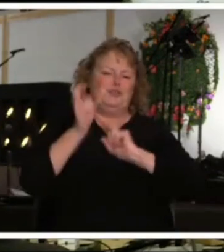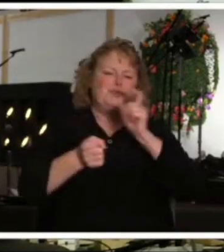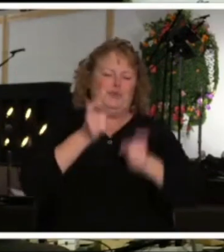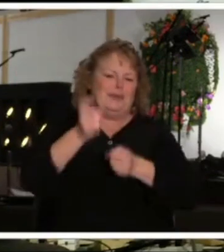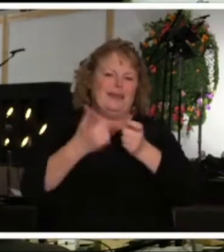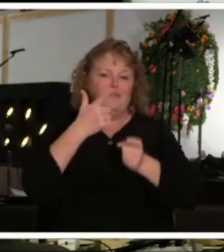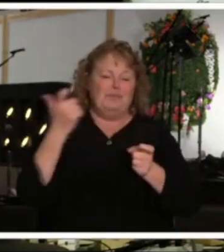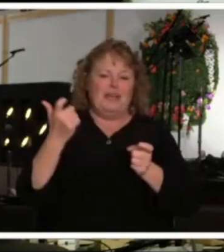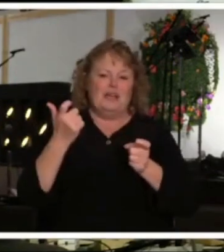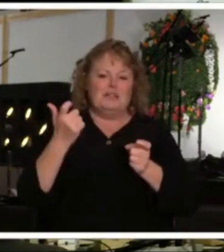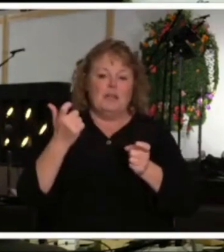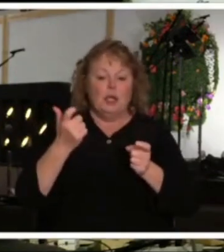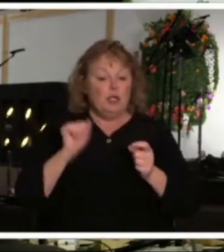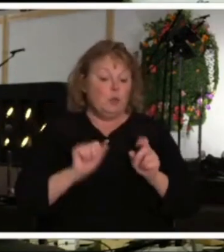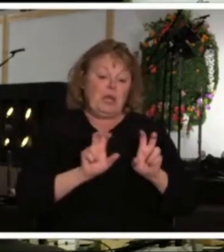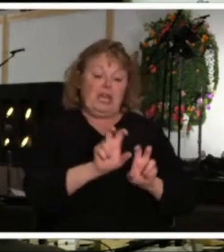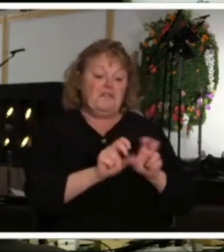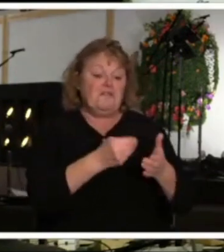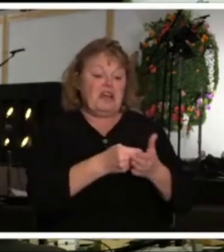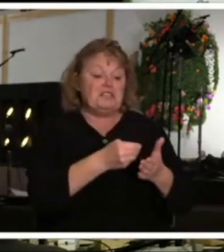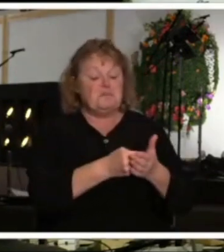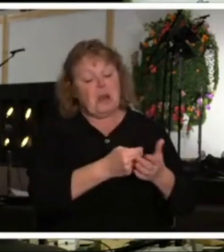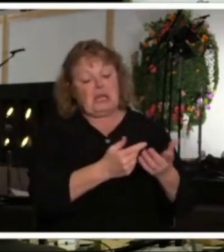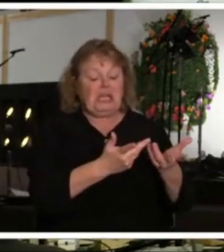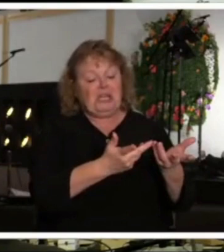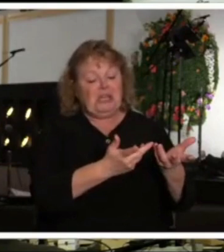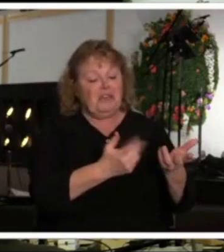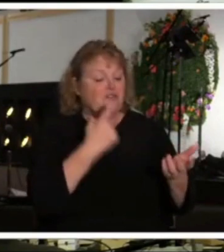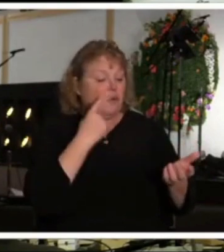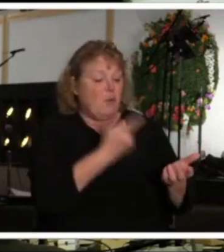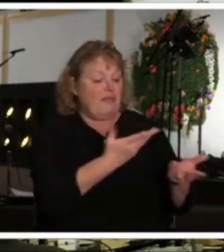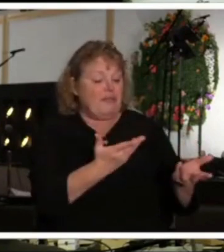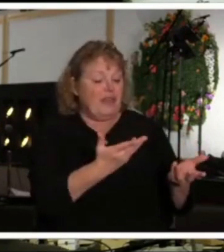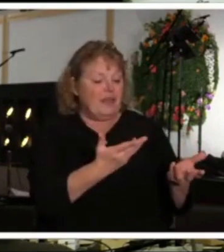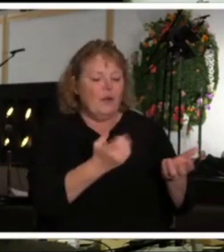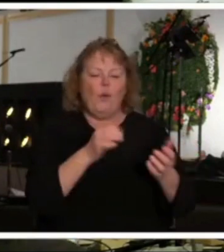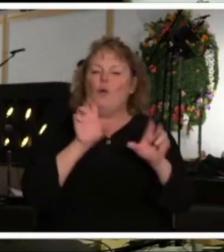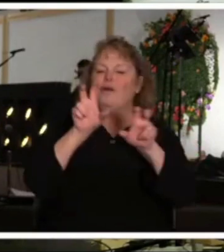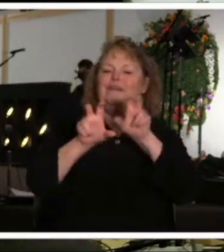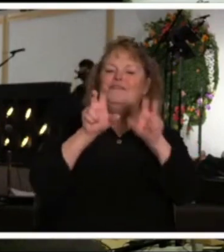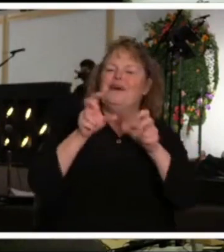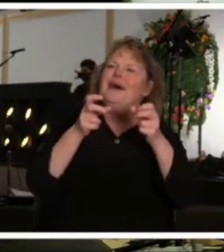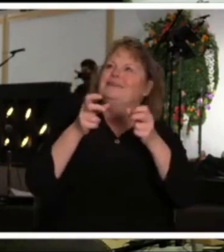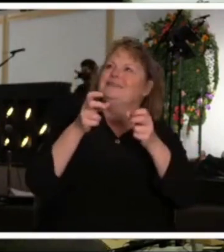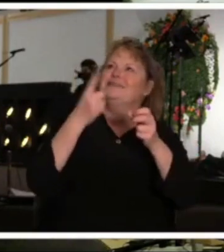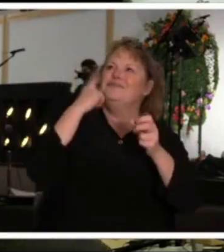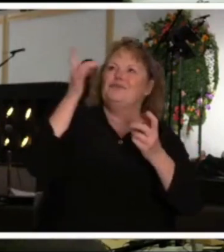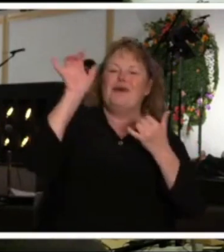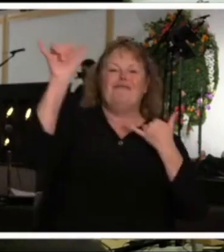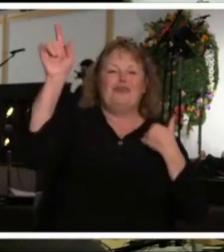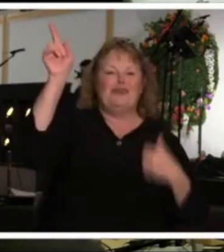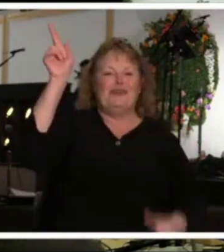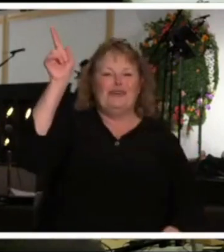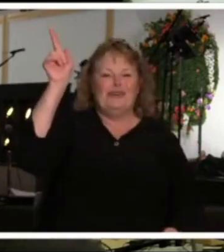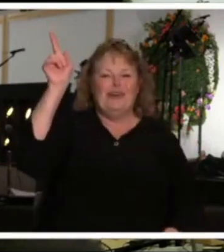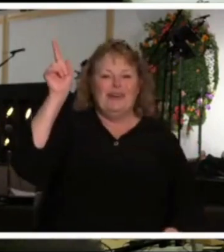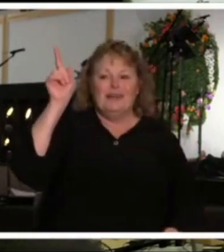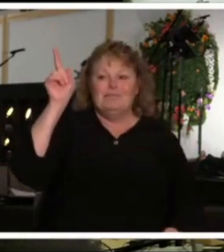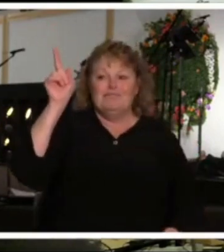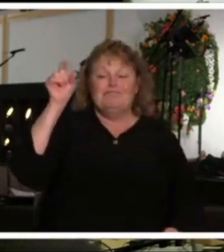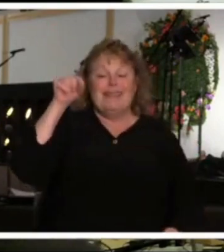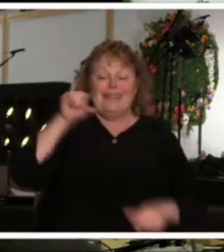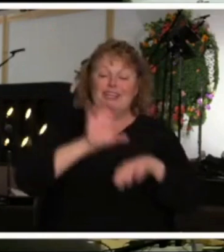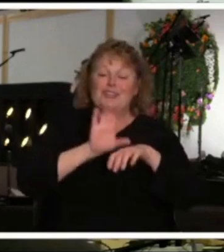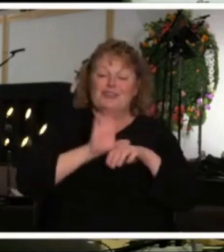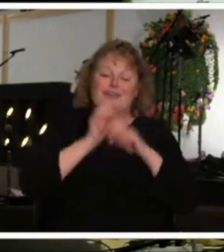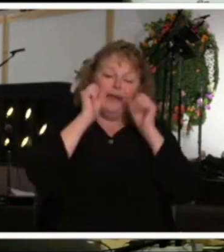in investing in things that won't last and investing in things that are eternal. You're among a great group of people today, and I can assure